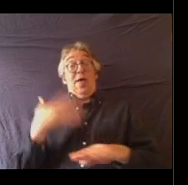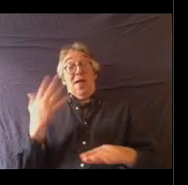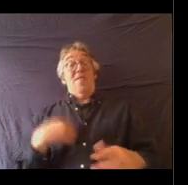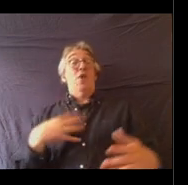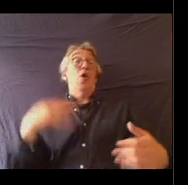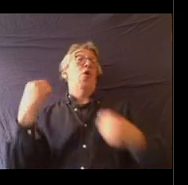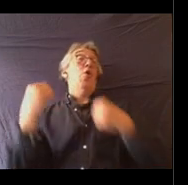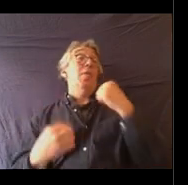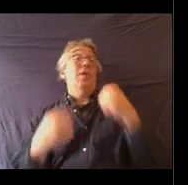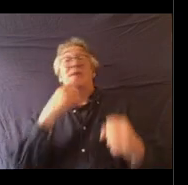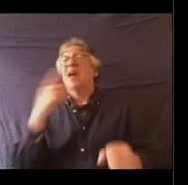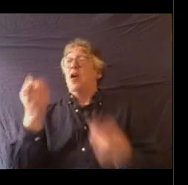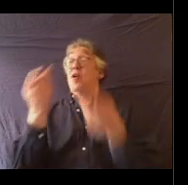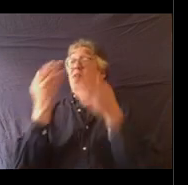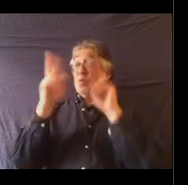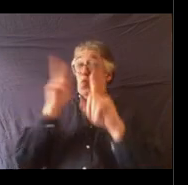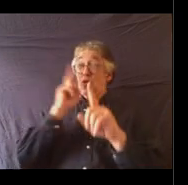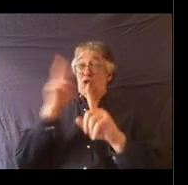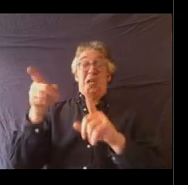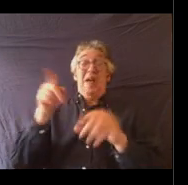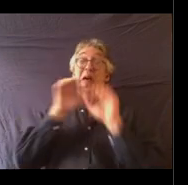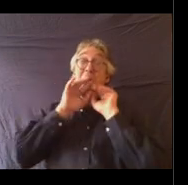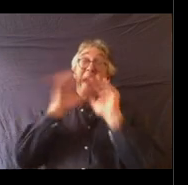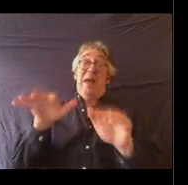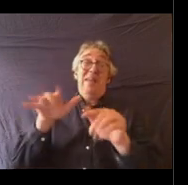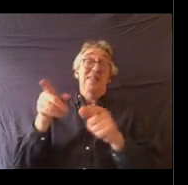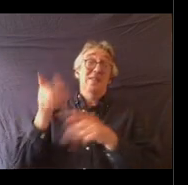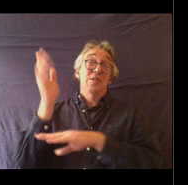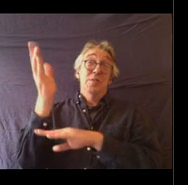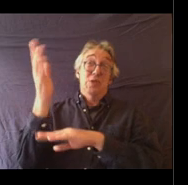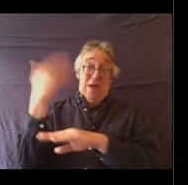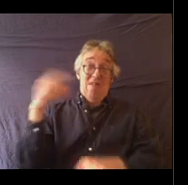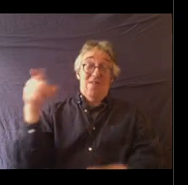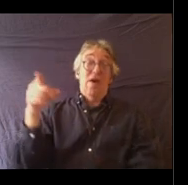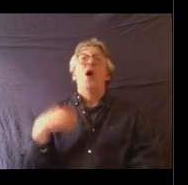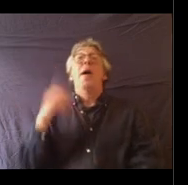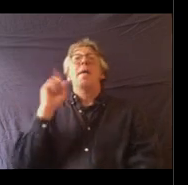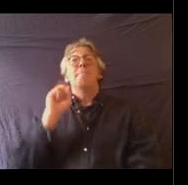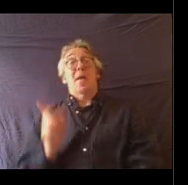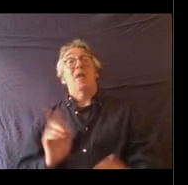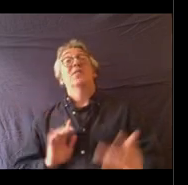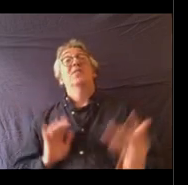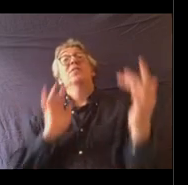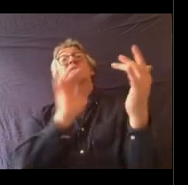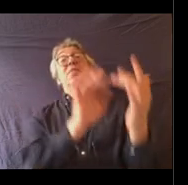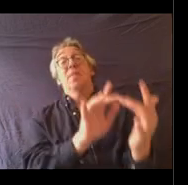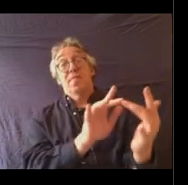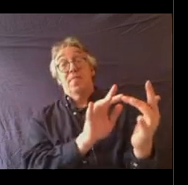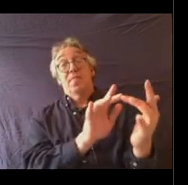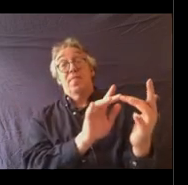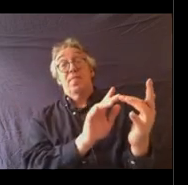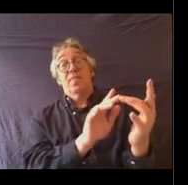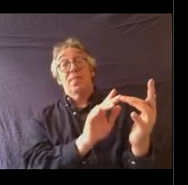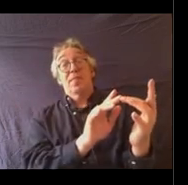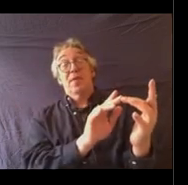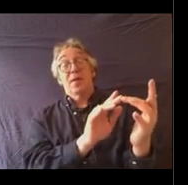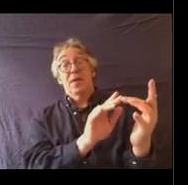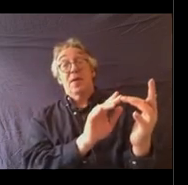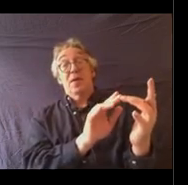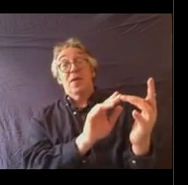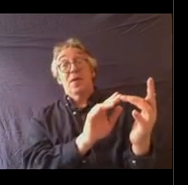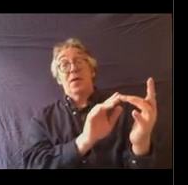violence or hatred, you would need the platform needs to ensure that you can flag this content, but that you